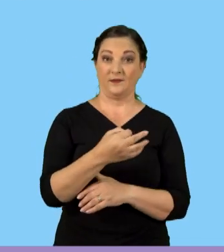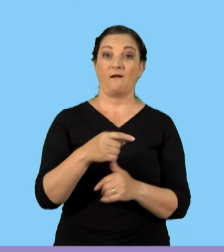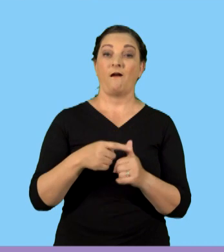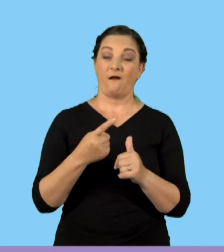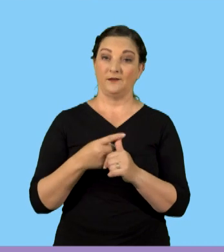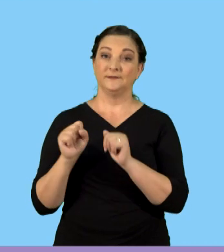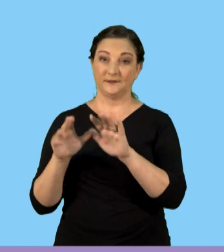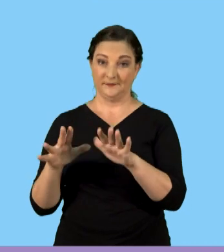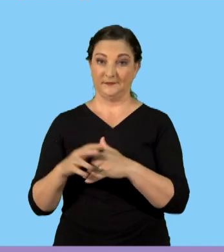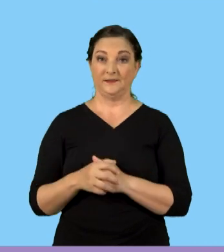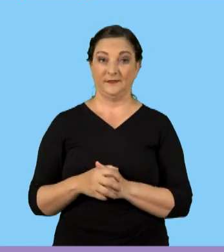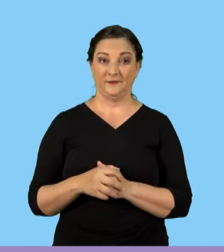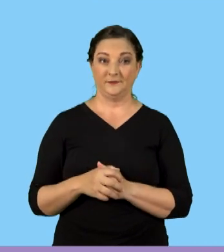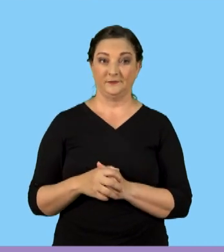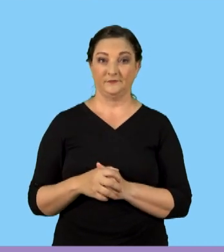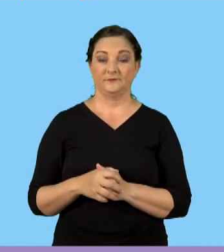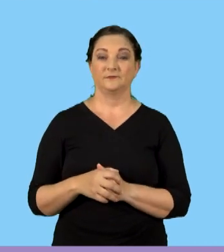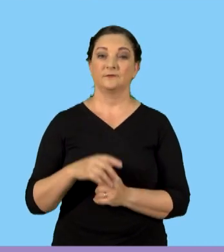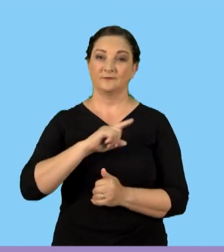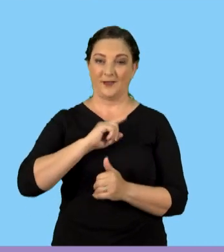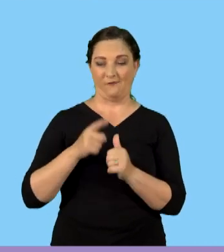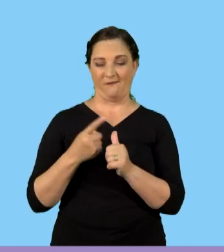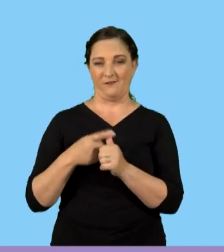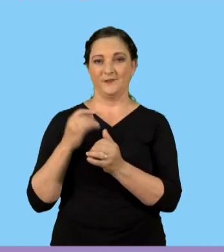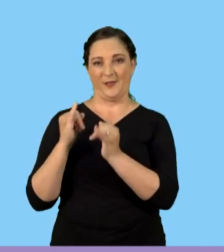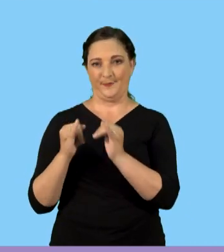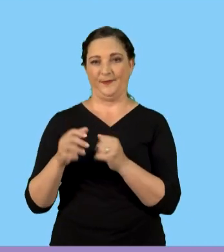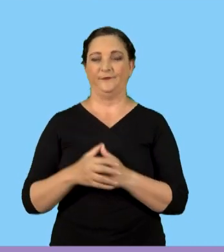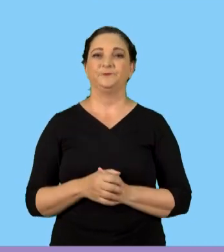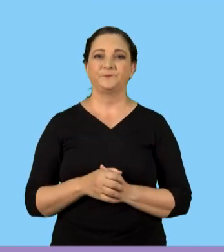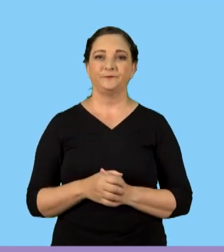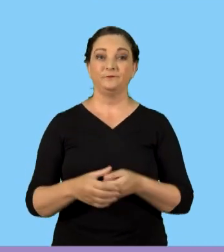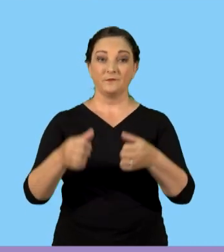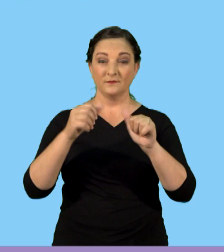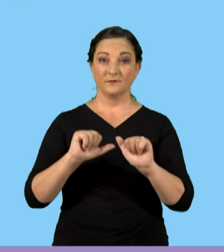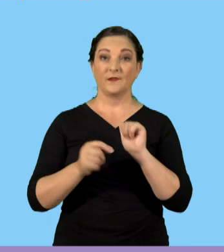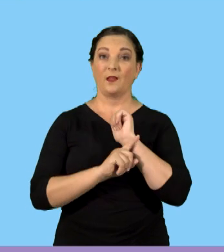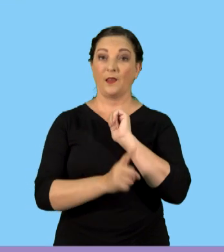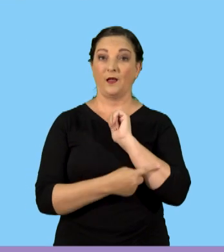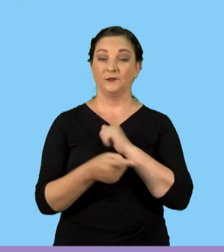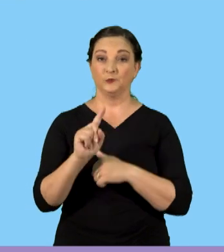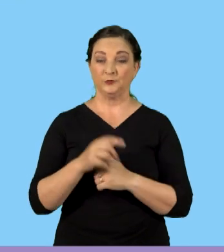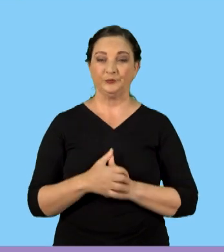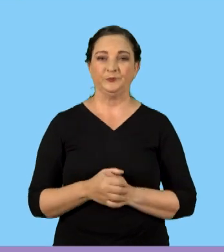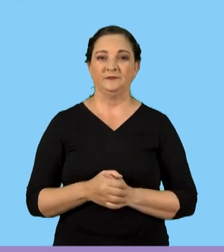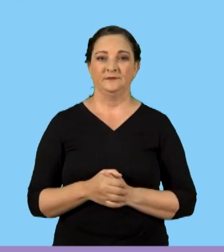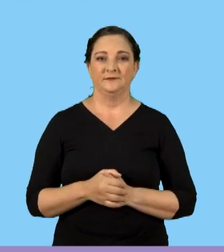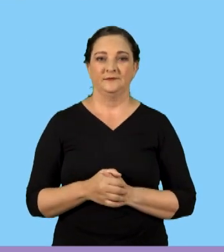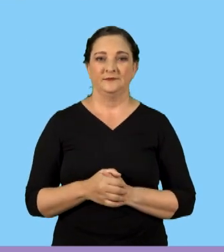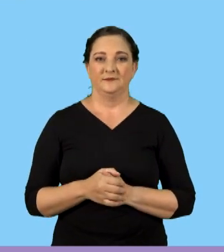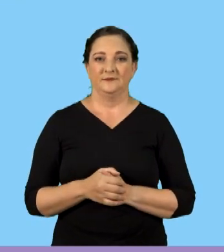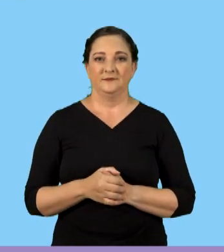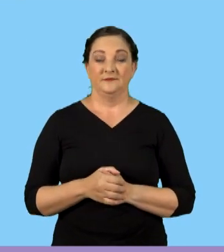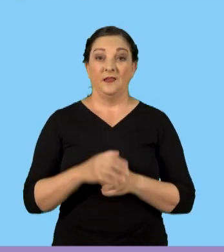1, the answer will be an 11. Let's look at the last one. Therefore, our